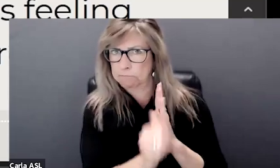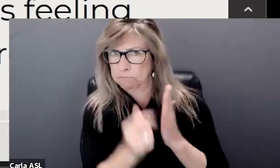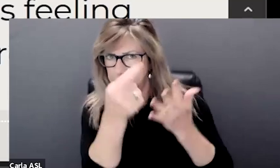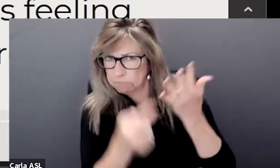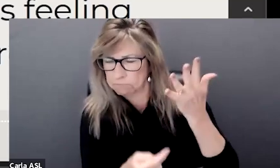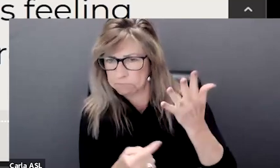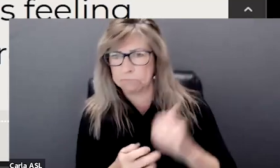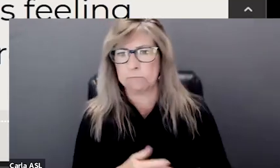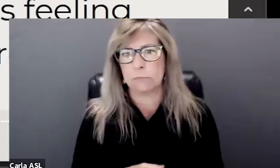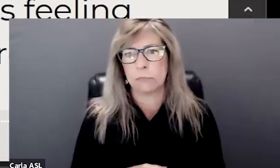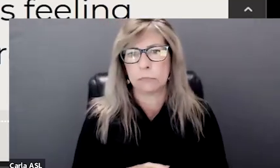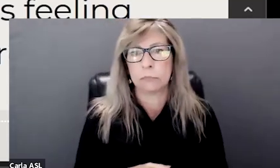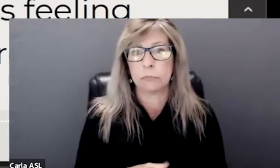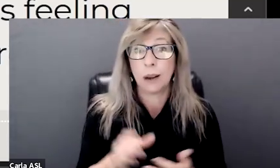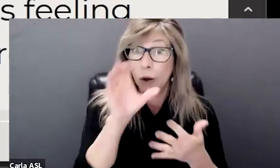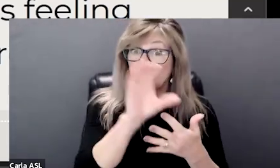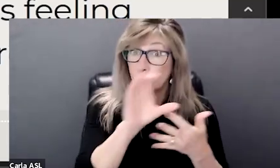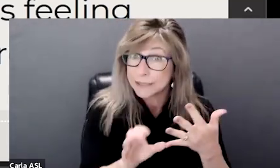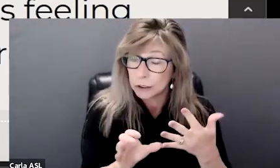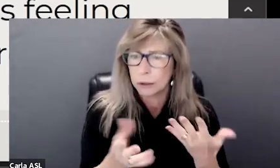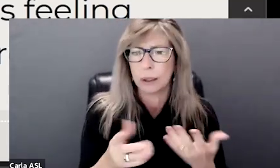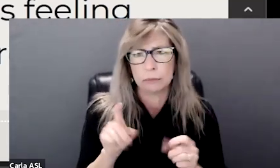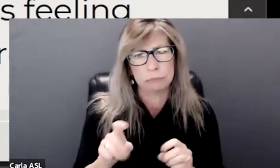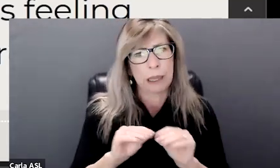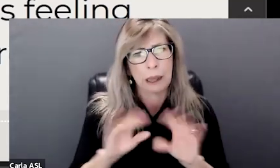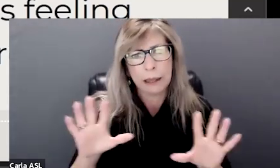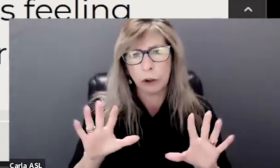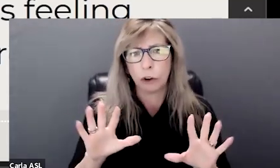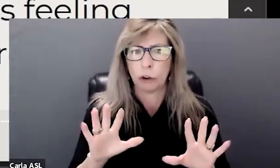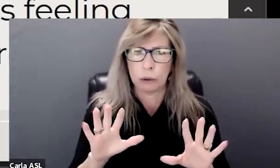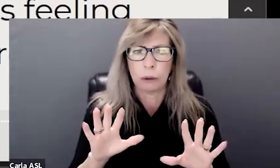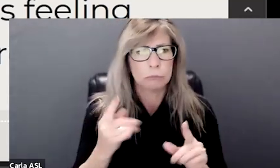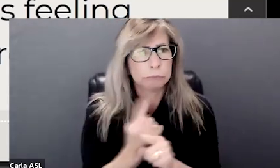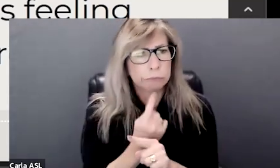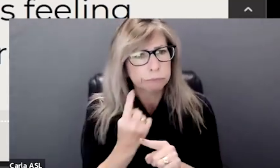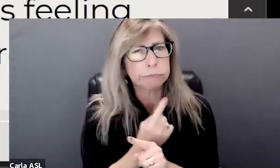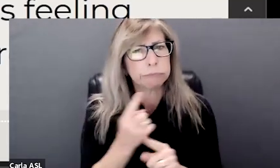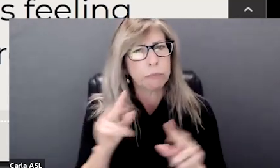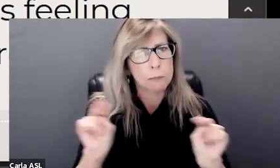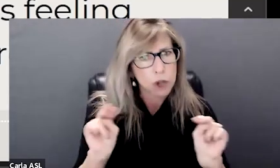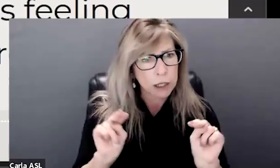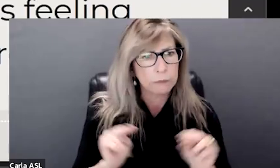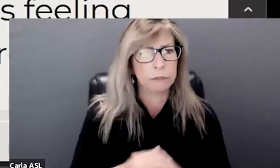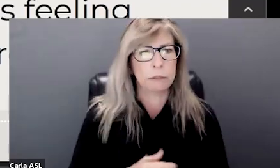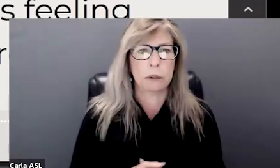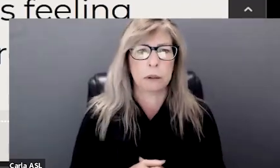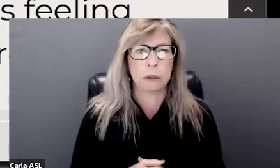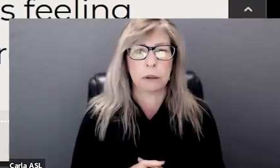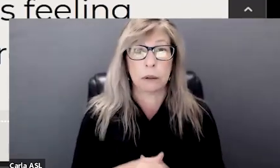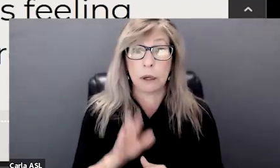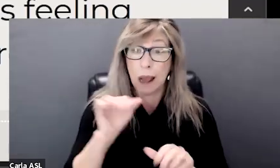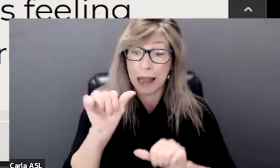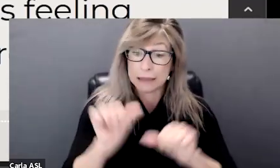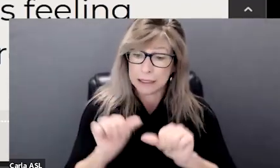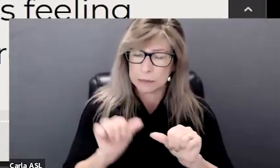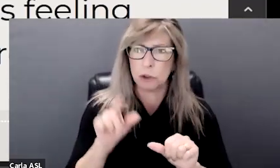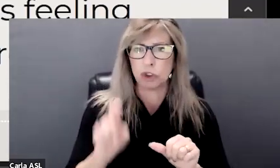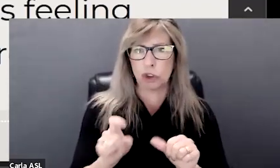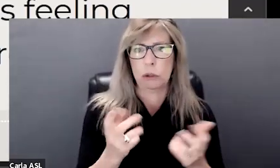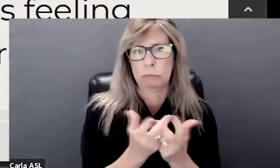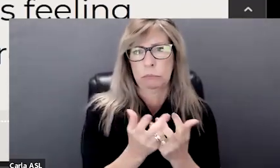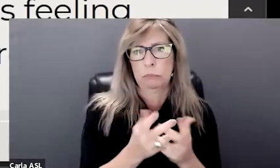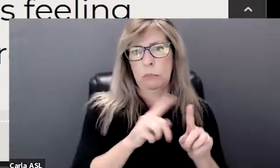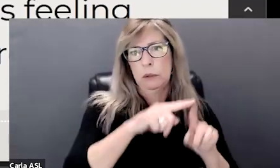and objective criteria. Assessments really should be flexible enough to work for different people. We want them to